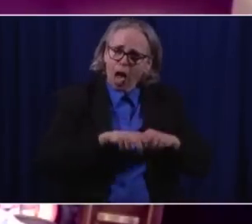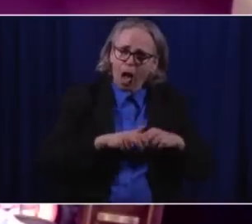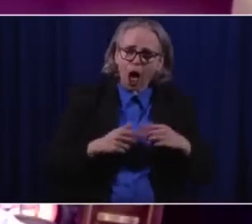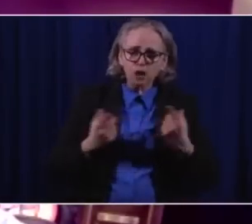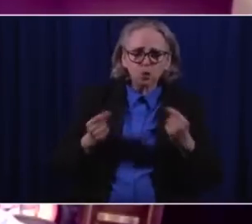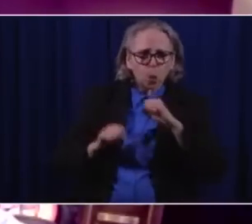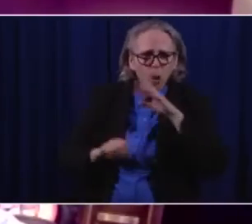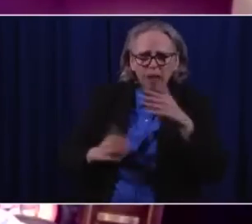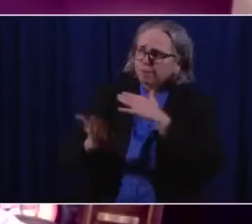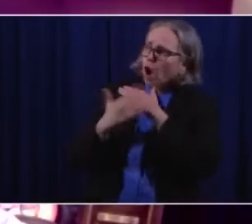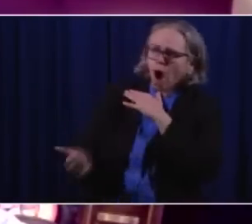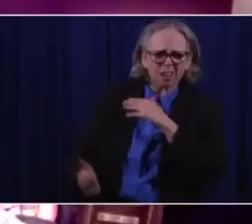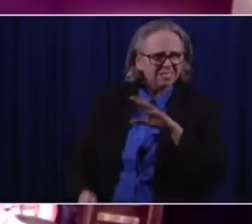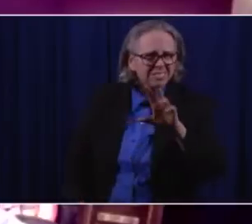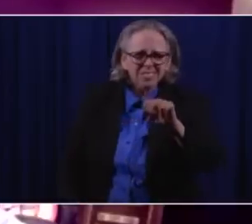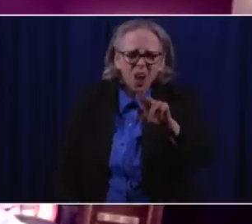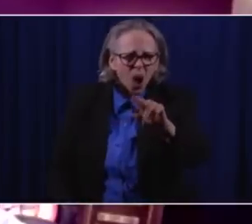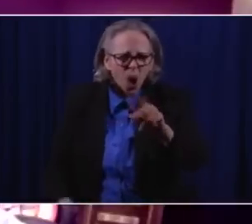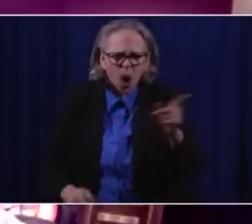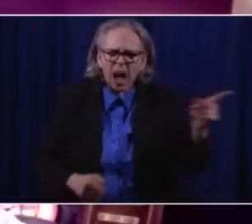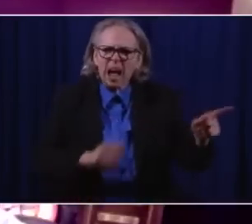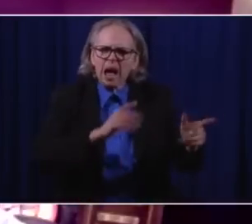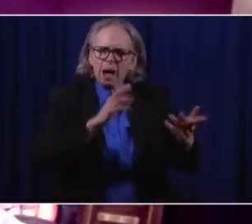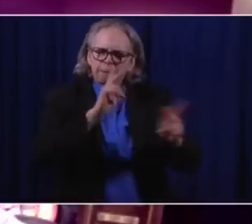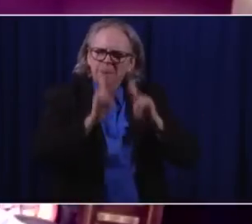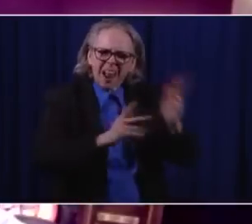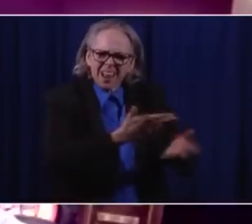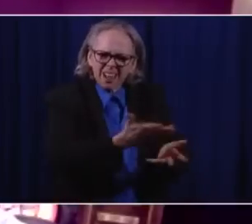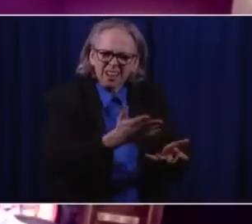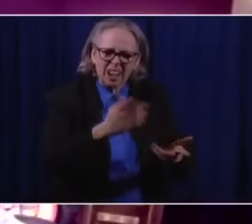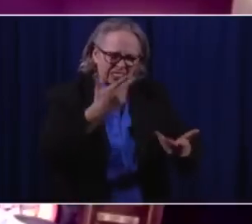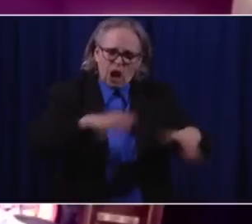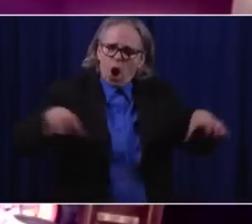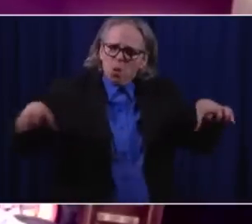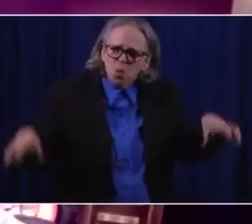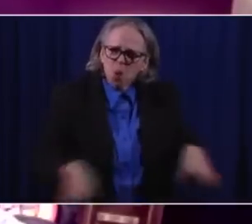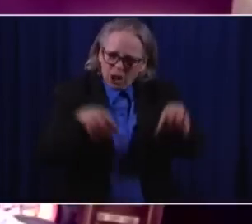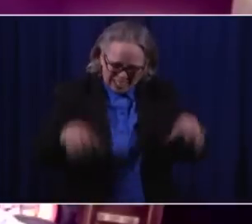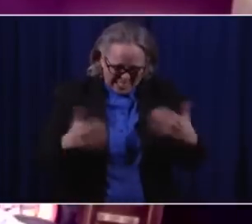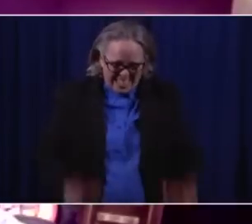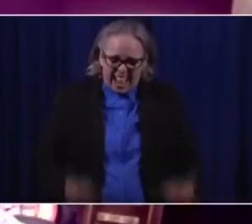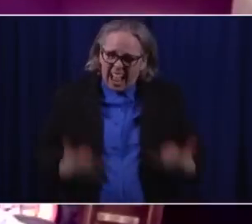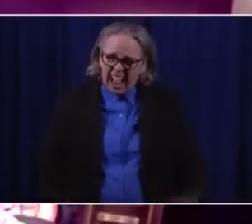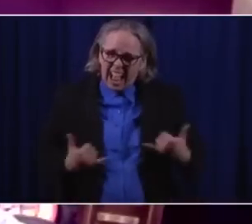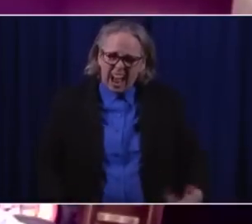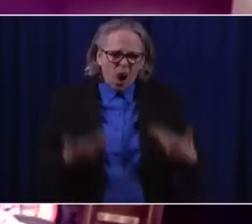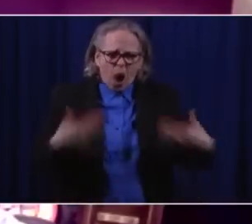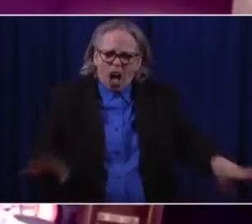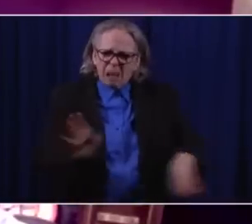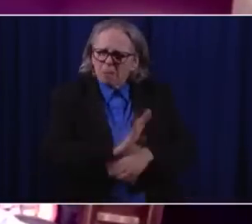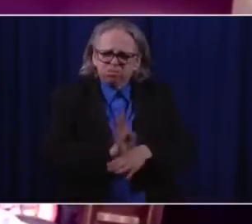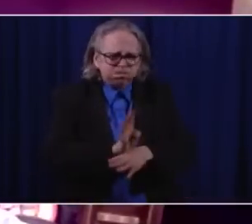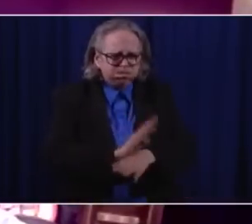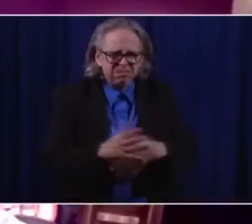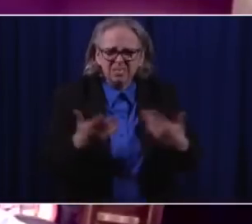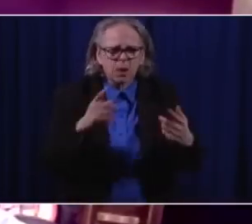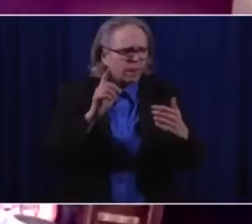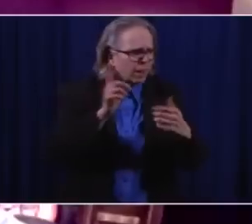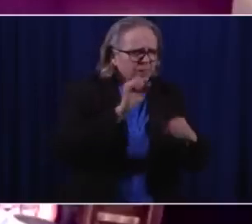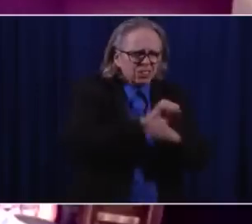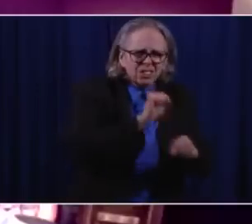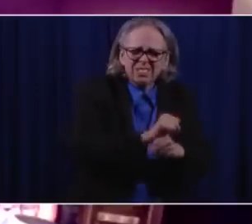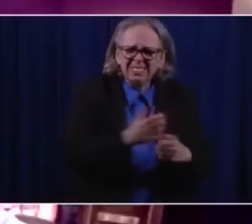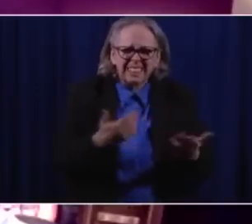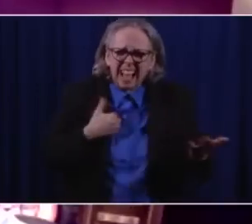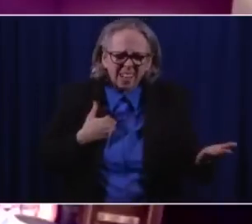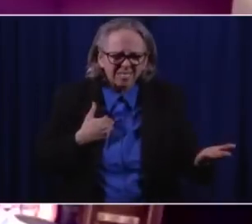out in the hospitals and systems right now working in their day jobs. And when they get pulled up, we're just pulling them from